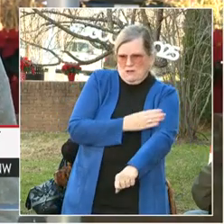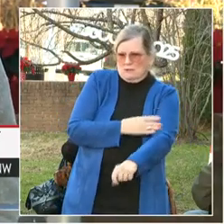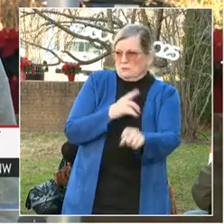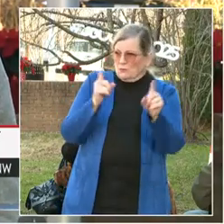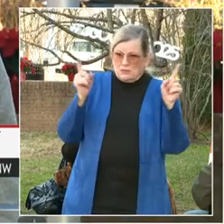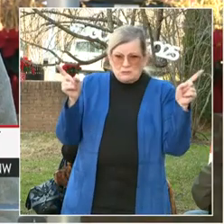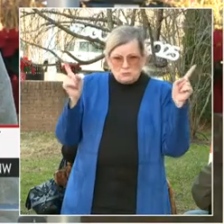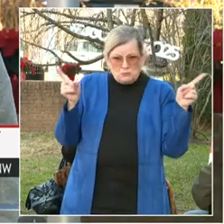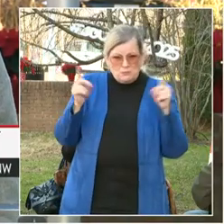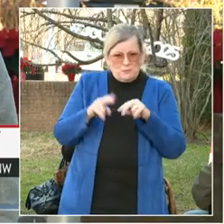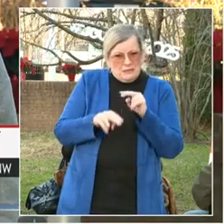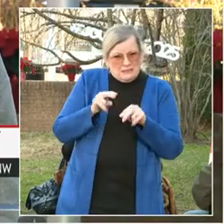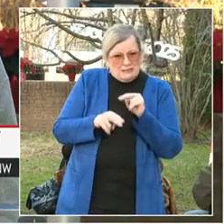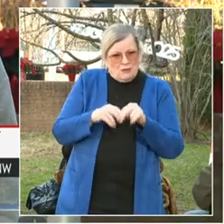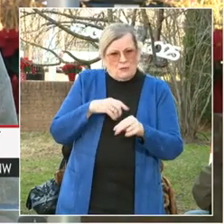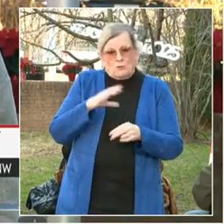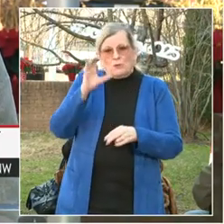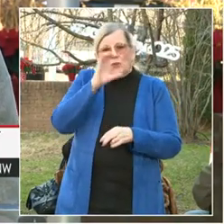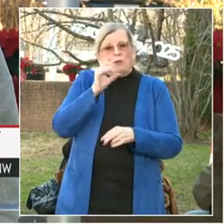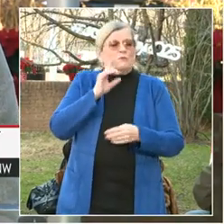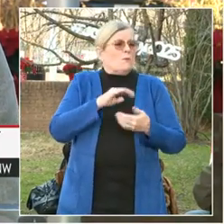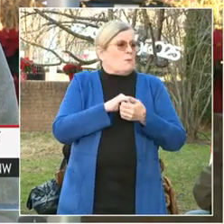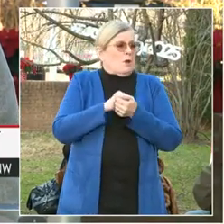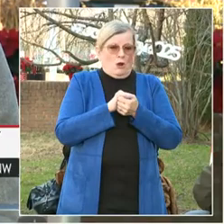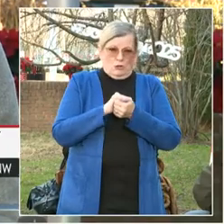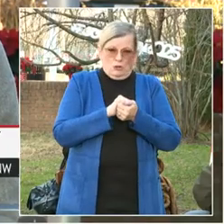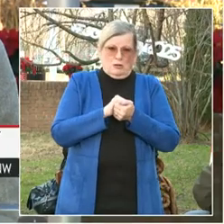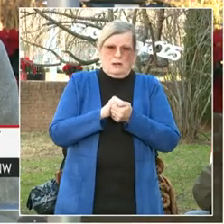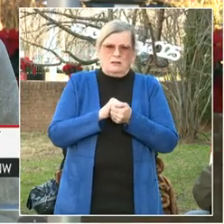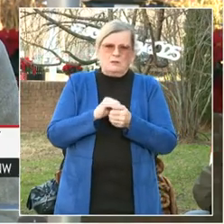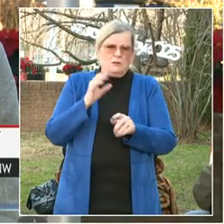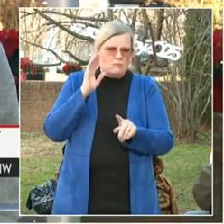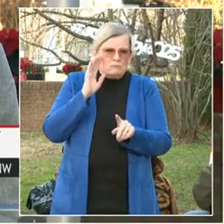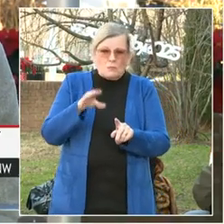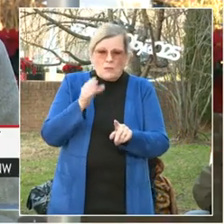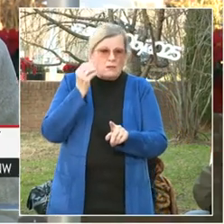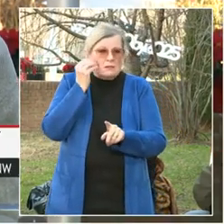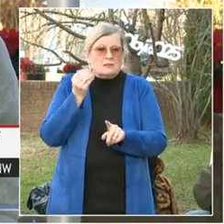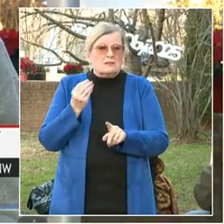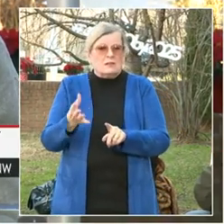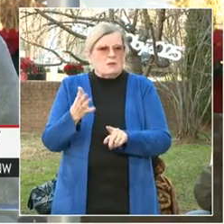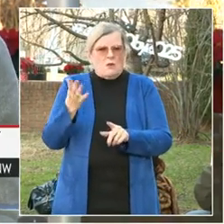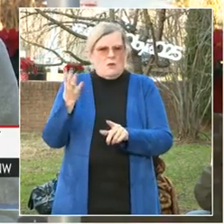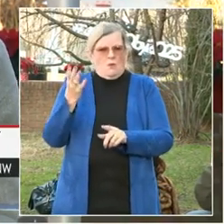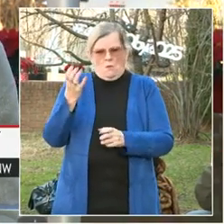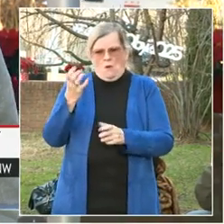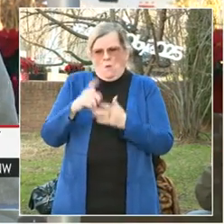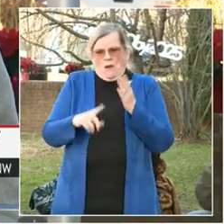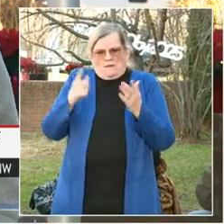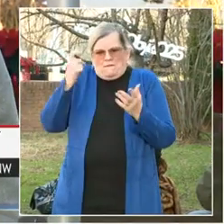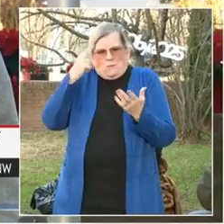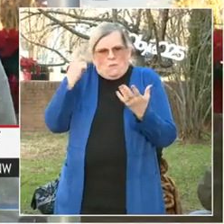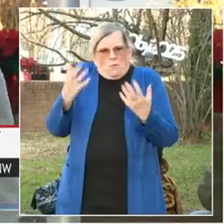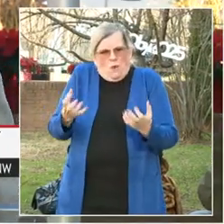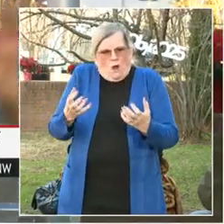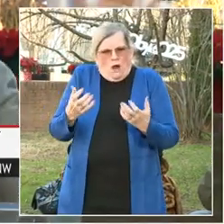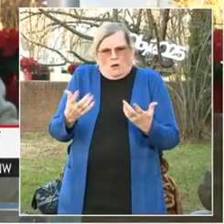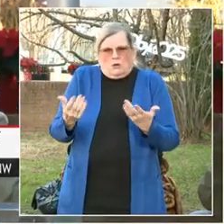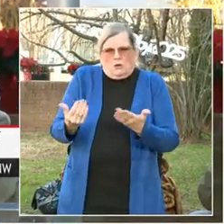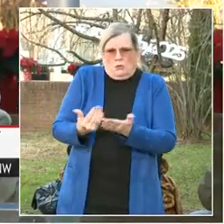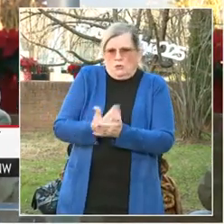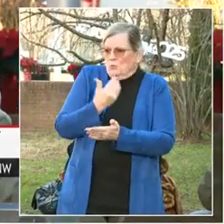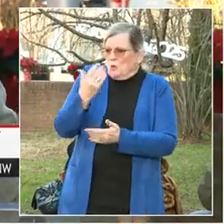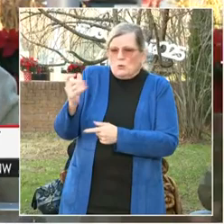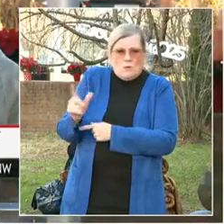development partner, and we will outline what the government wants. We want a new library, a fantastic, amazing one, a